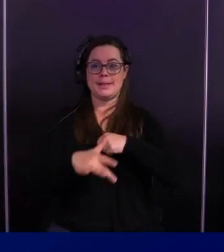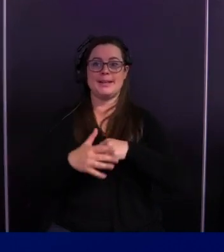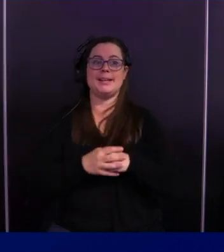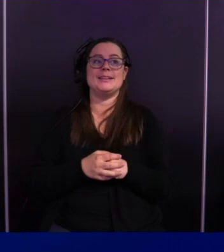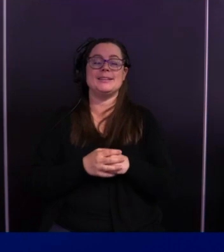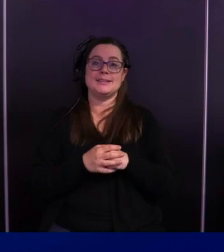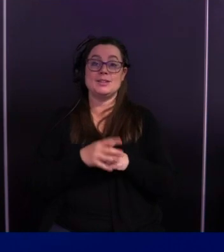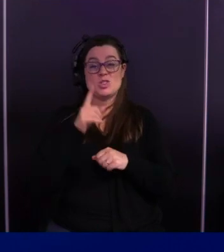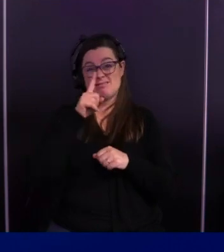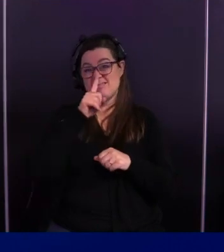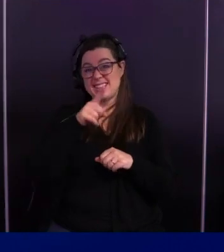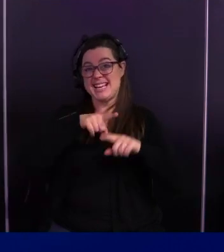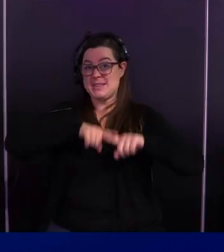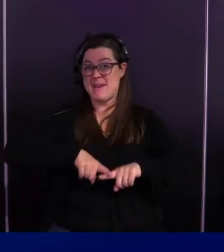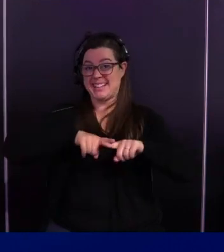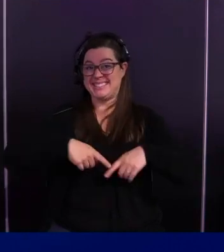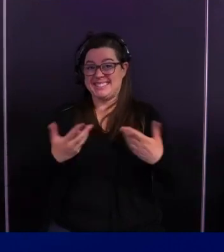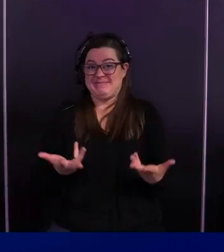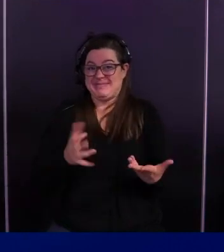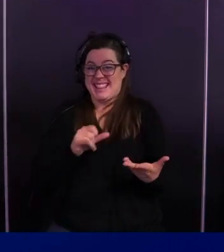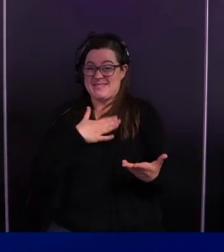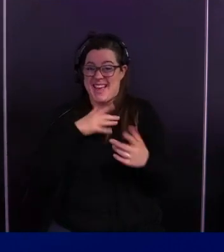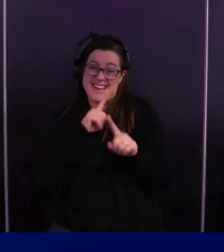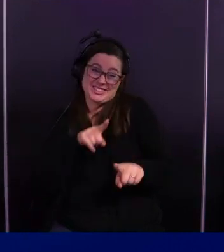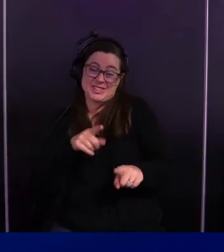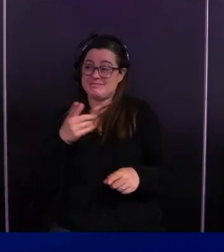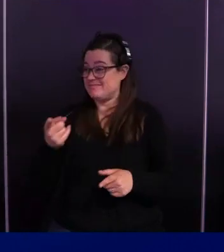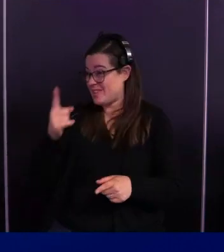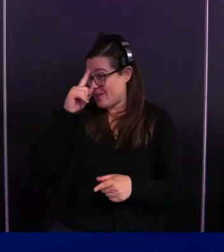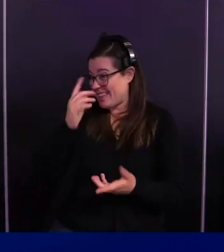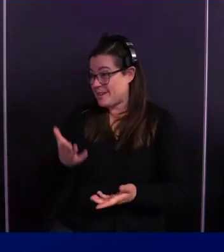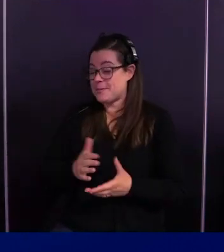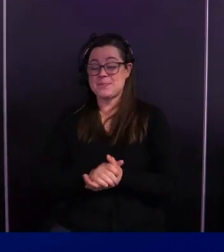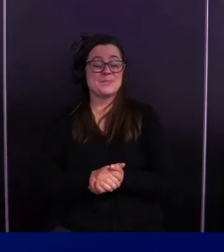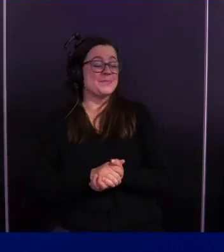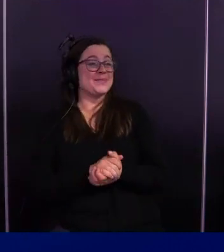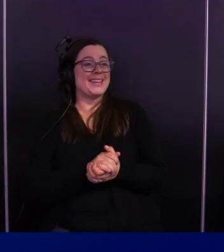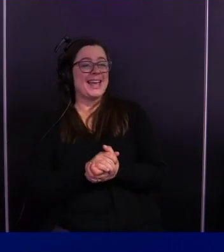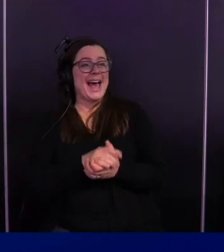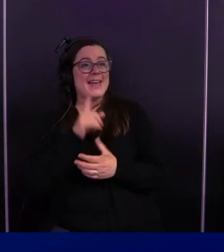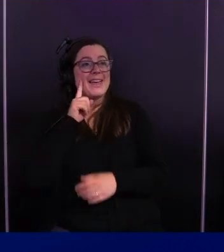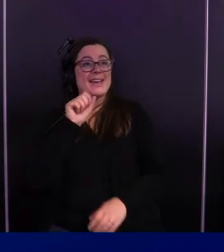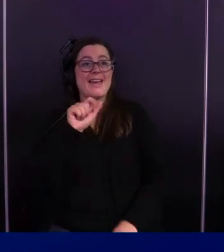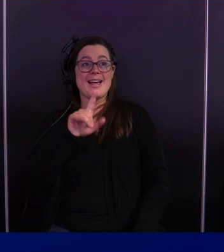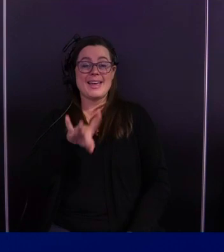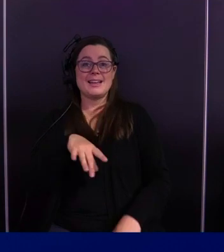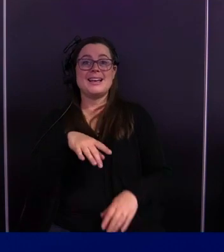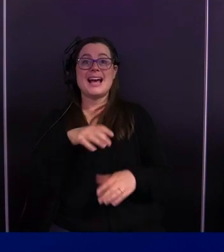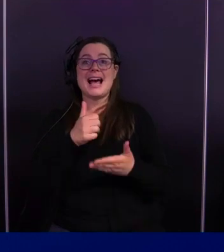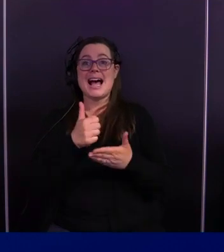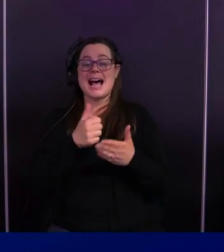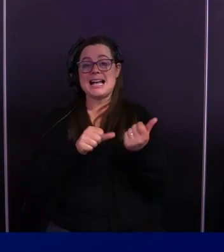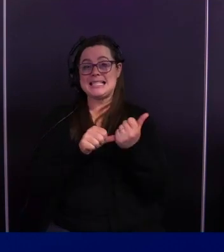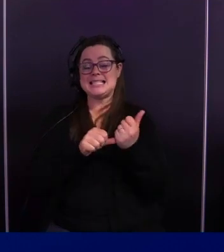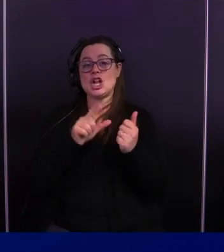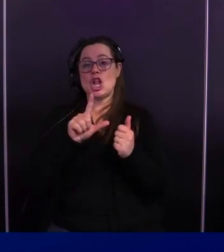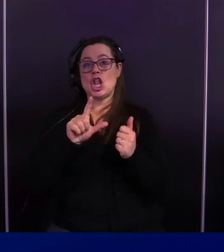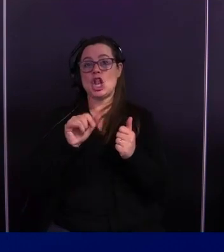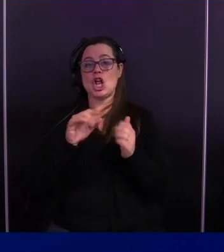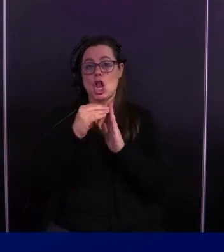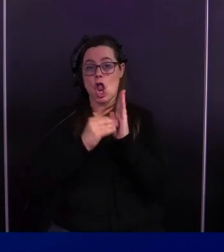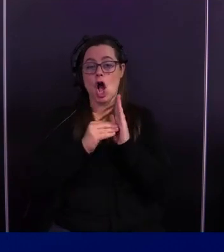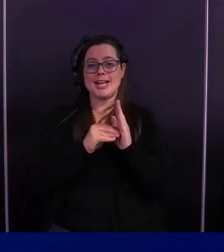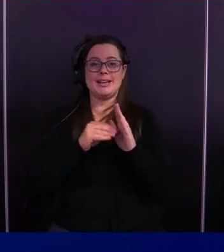think it depends, is my answer. I don't know. What do you think? I think that just ALE, Assisted Log Enabler, is